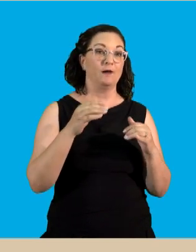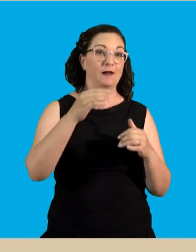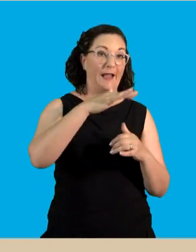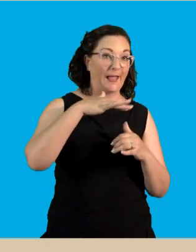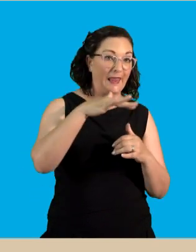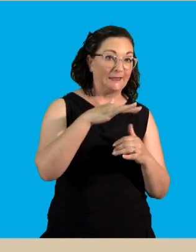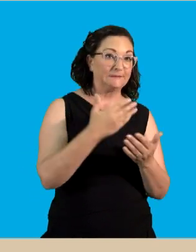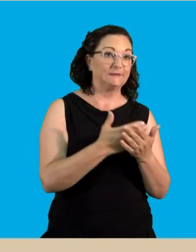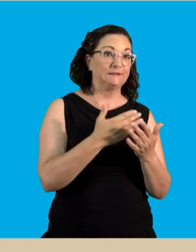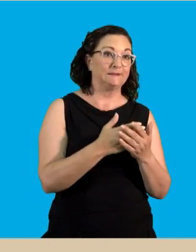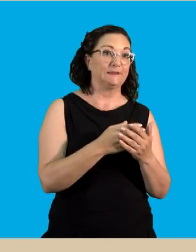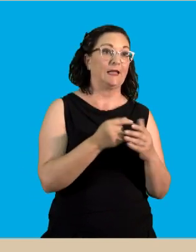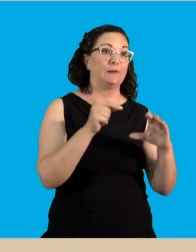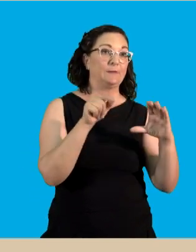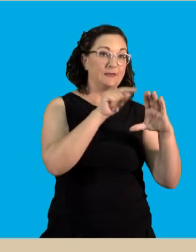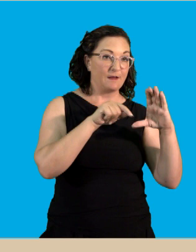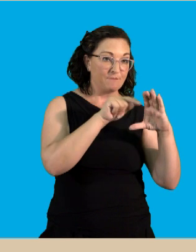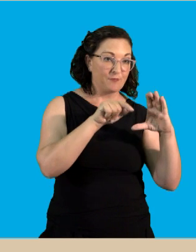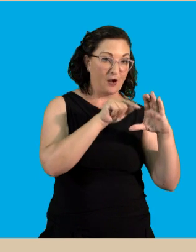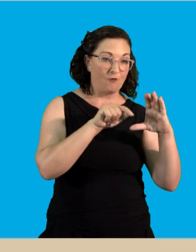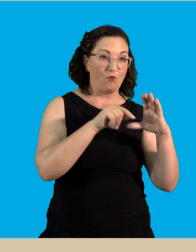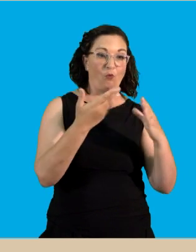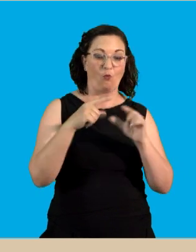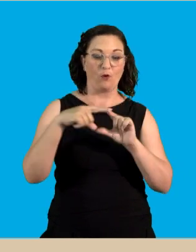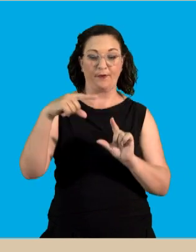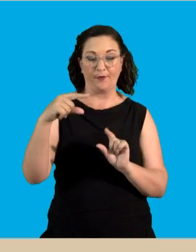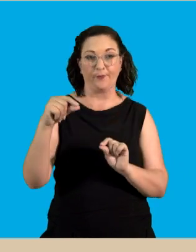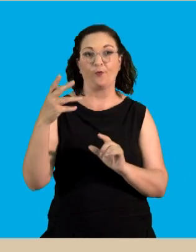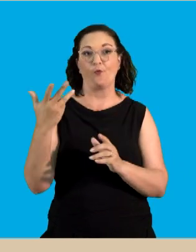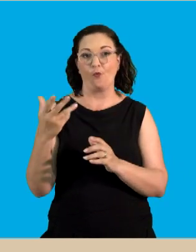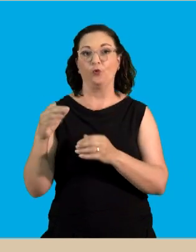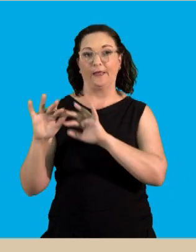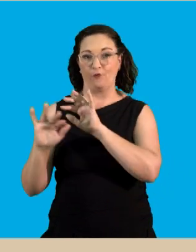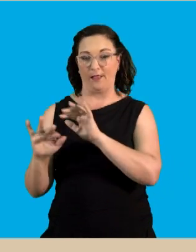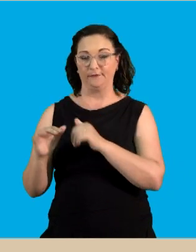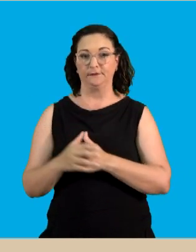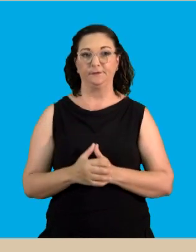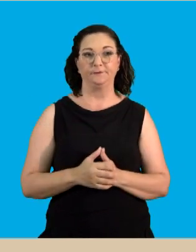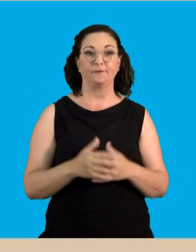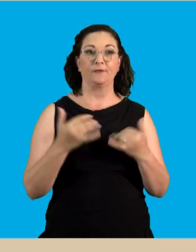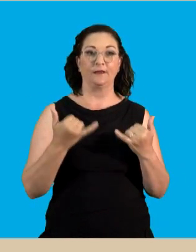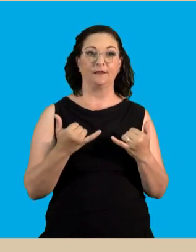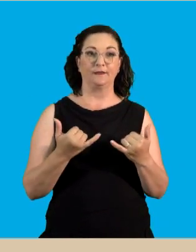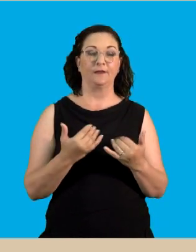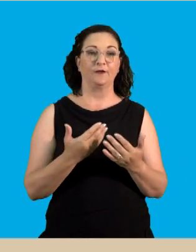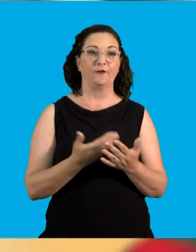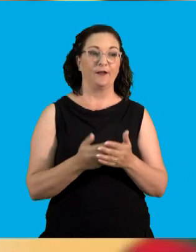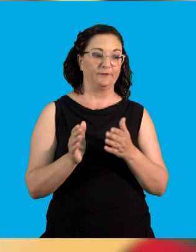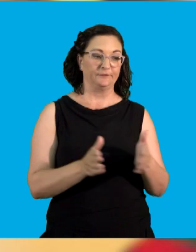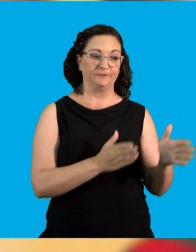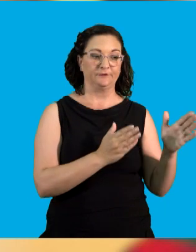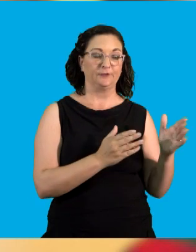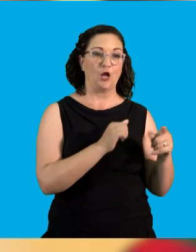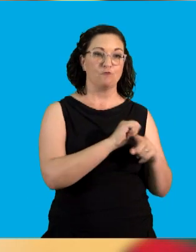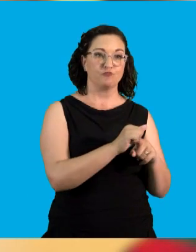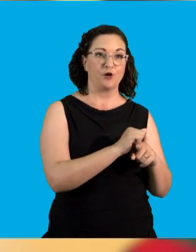be spiral, they can be elliptical, and they can still be irregular shape. All right. Now that we have